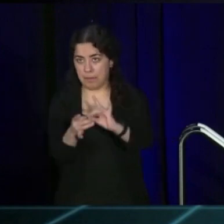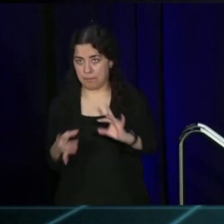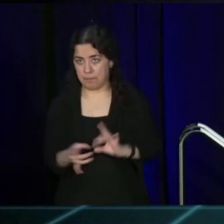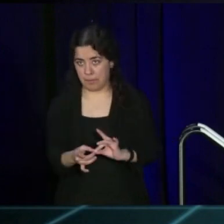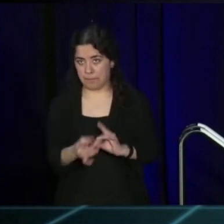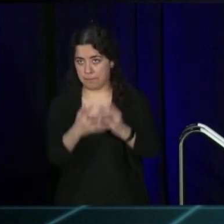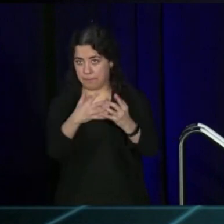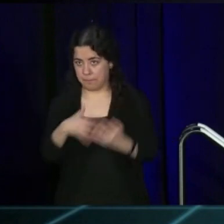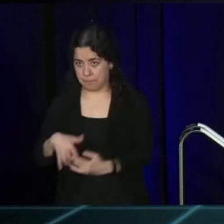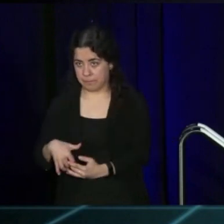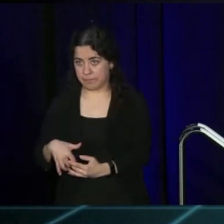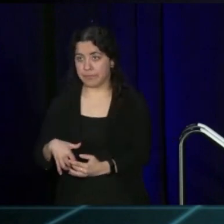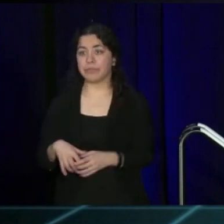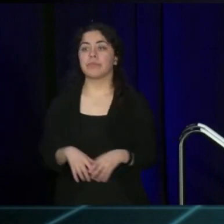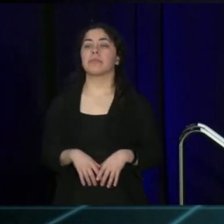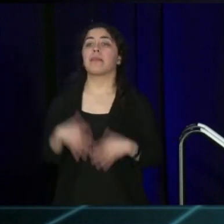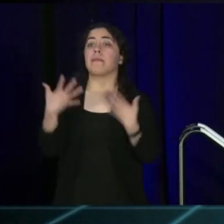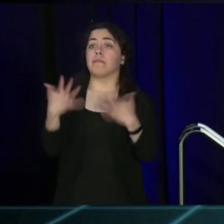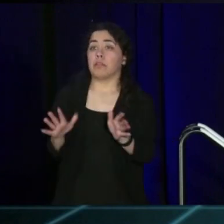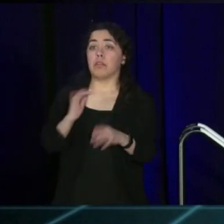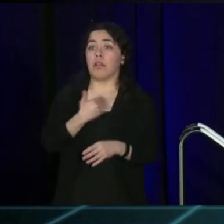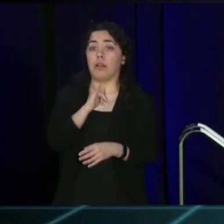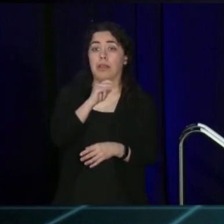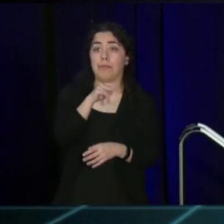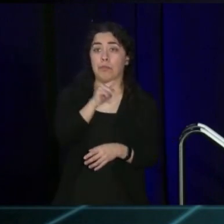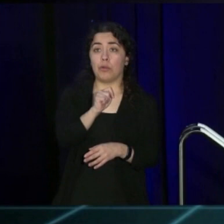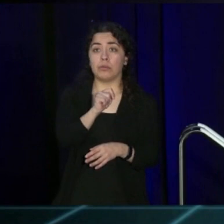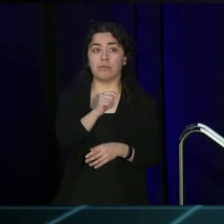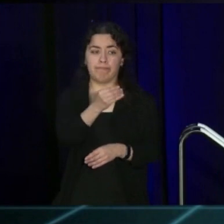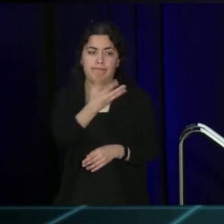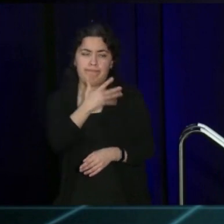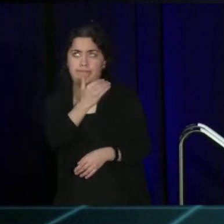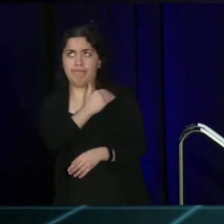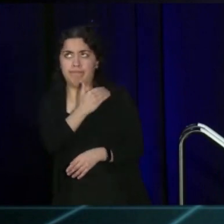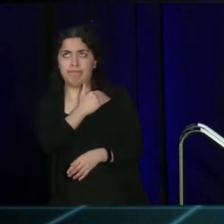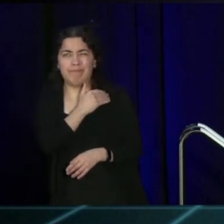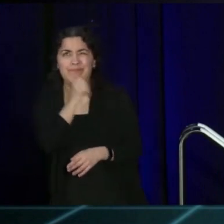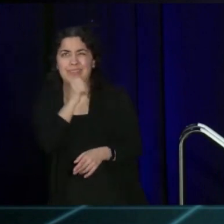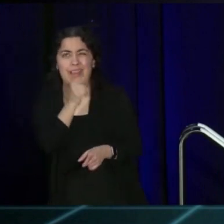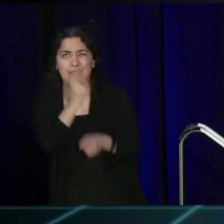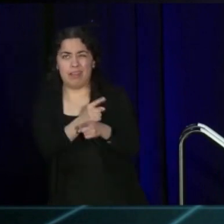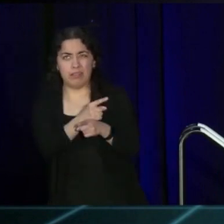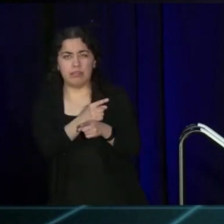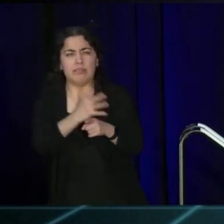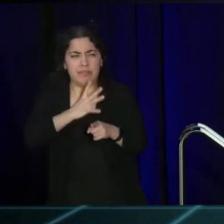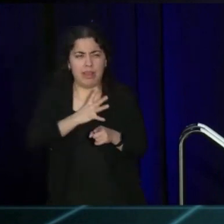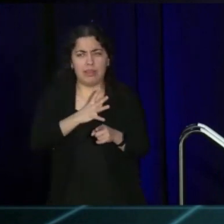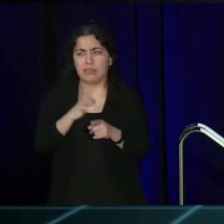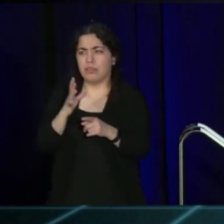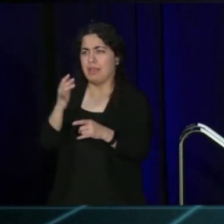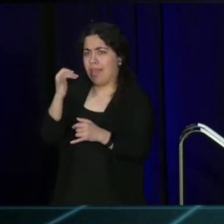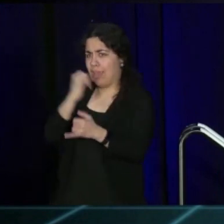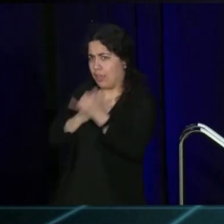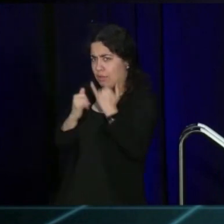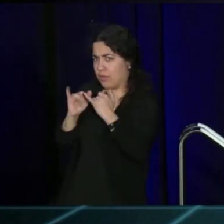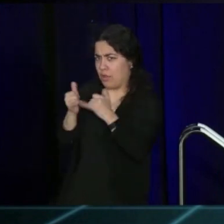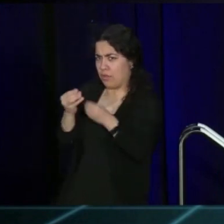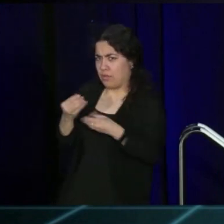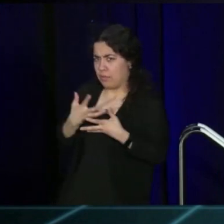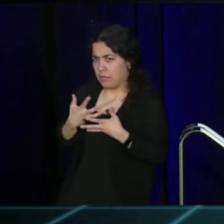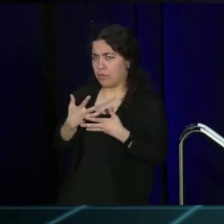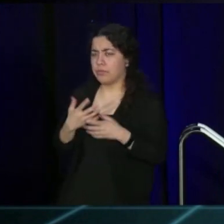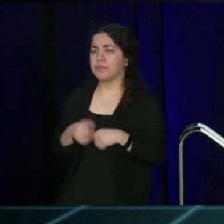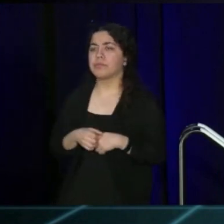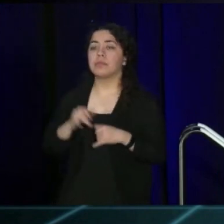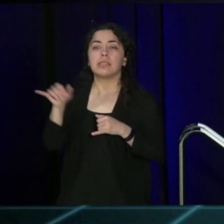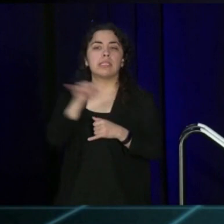Now, we marked our input as invalid, but we also need a way to communicate the error message as well. We can use the same approach